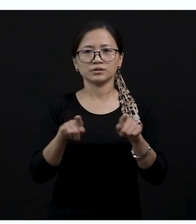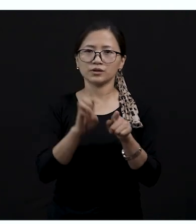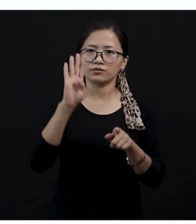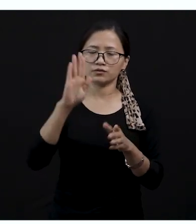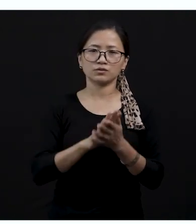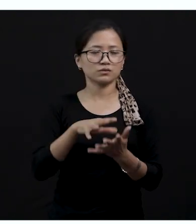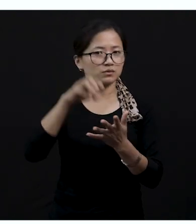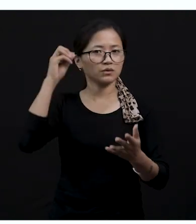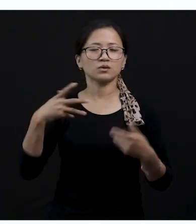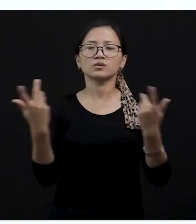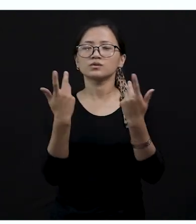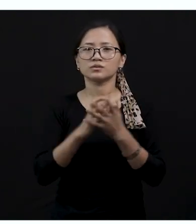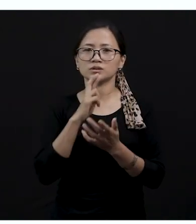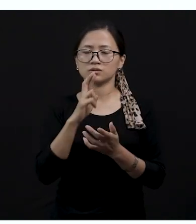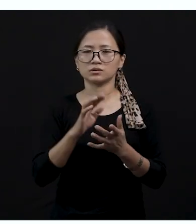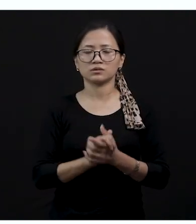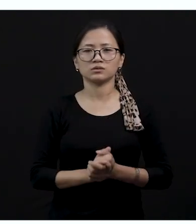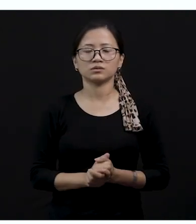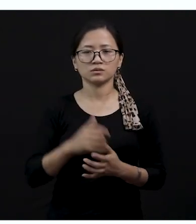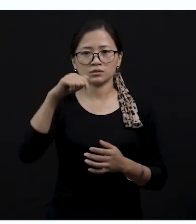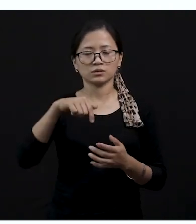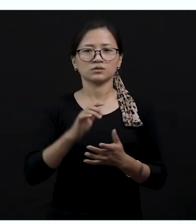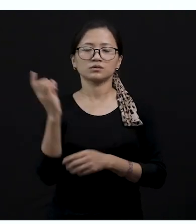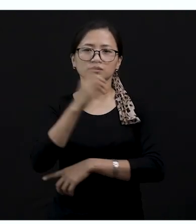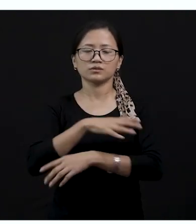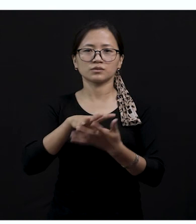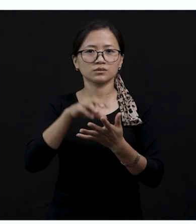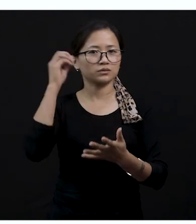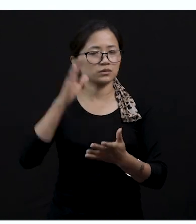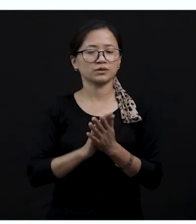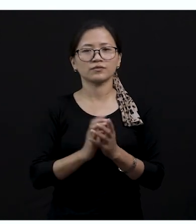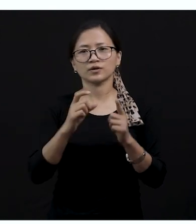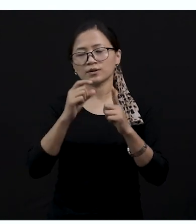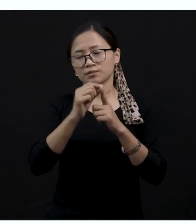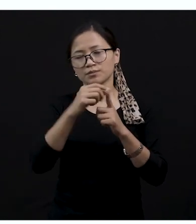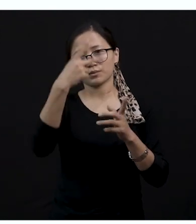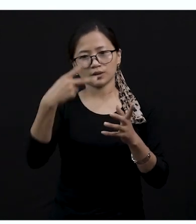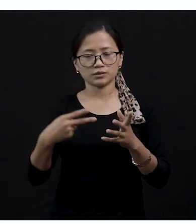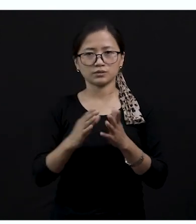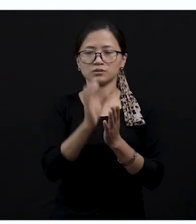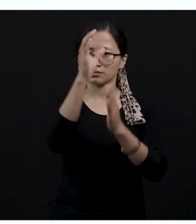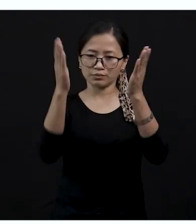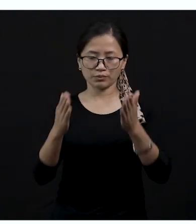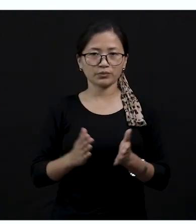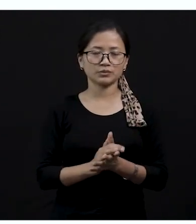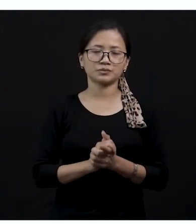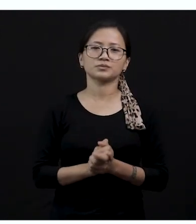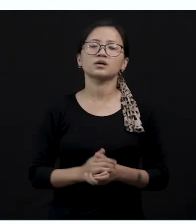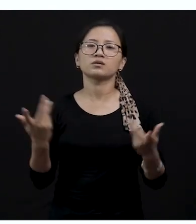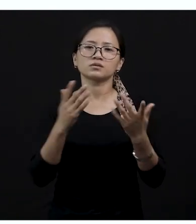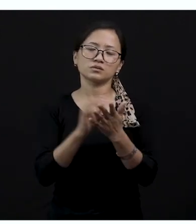have learned what a rhyming words are. So, today we have learned their patterns, okay? The rhyme scheme, the pattern on how